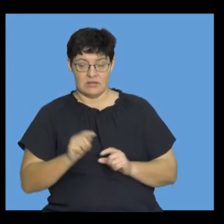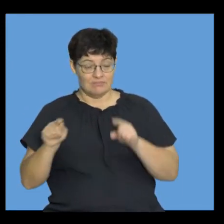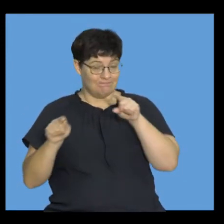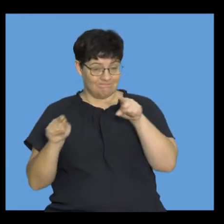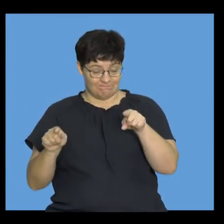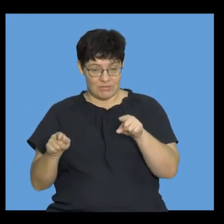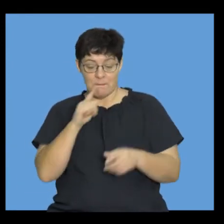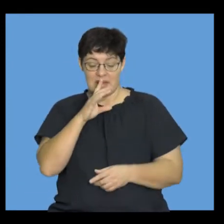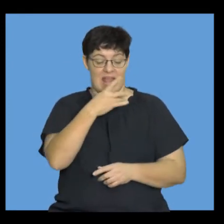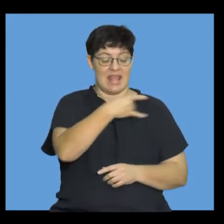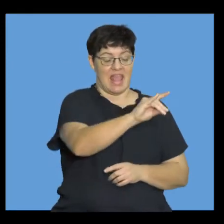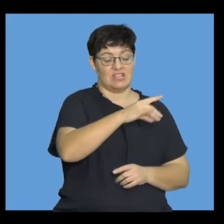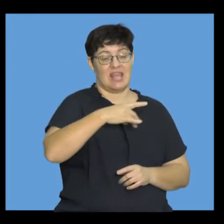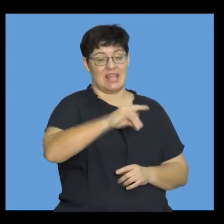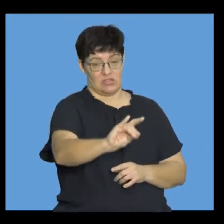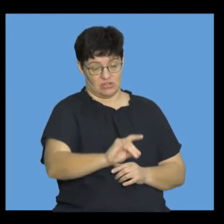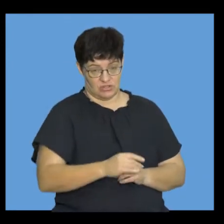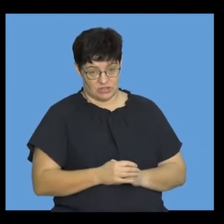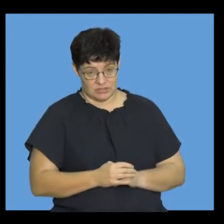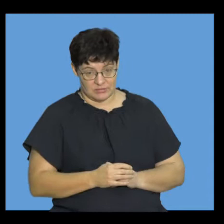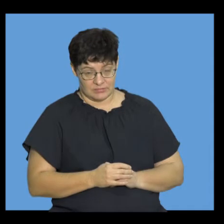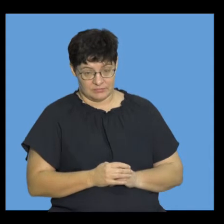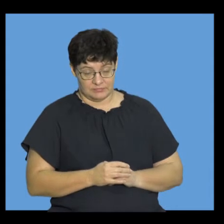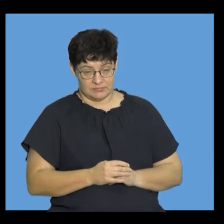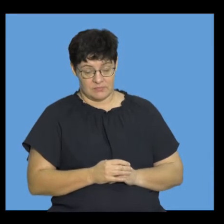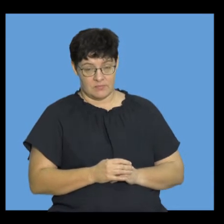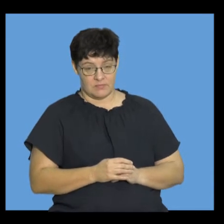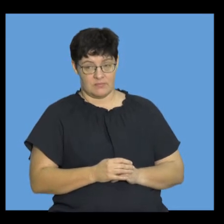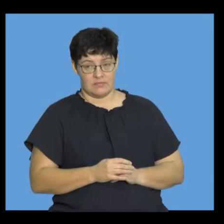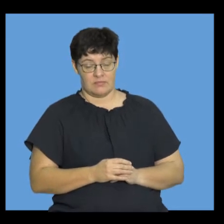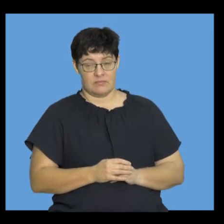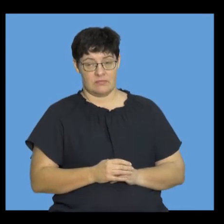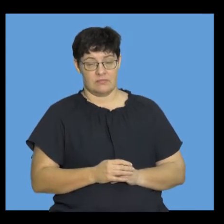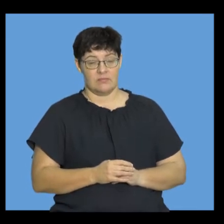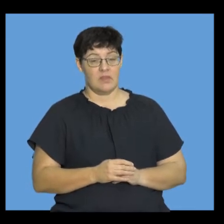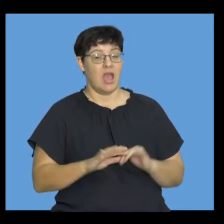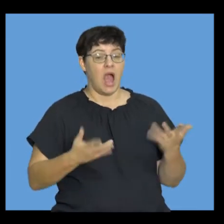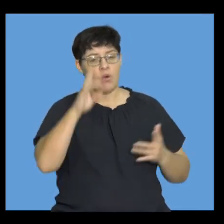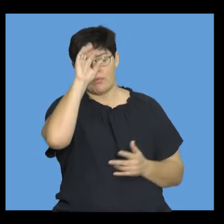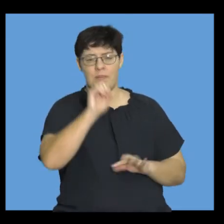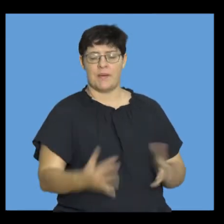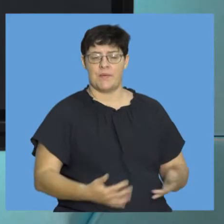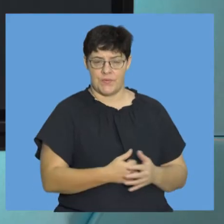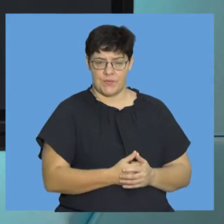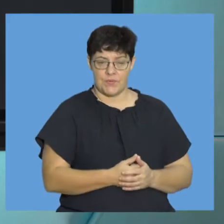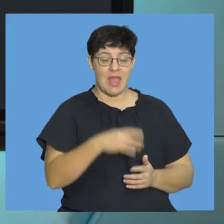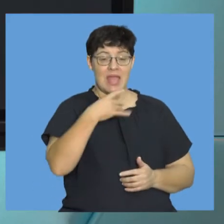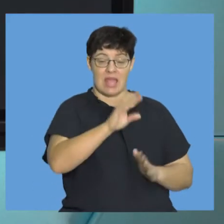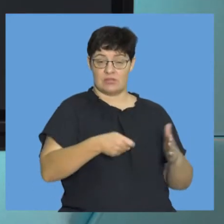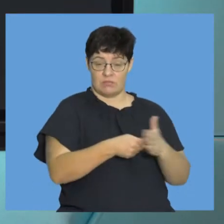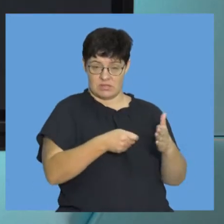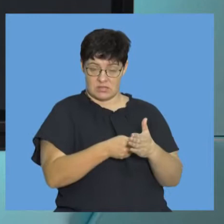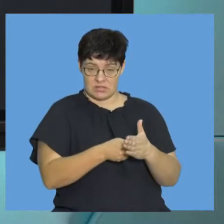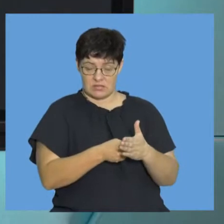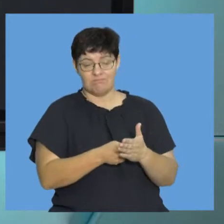guys, are your cash purchases. Now, once again, how do we remember this? Cash purchases go